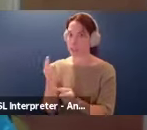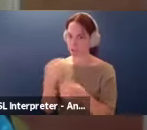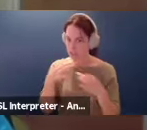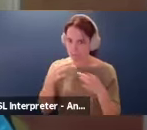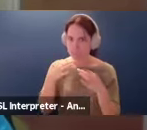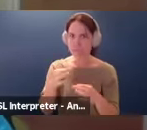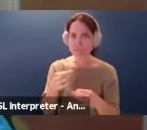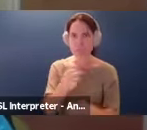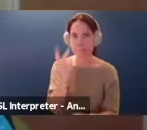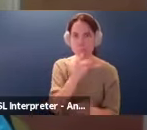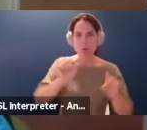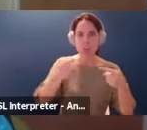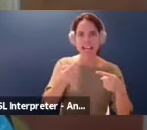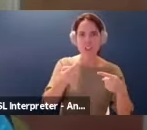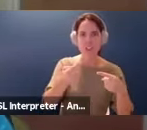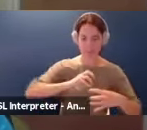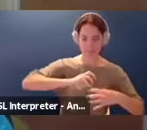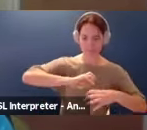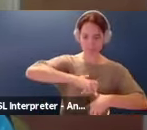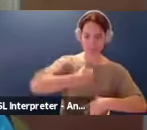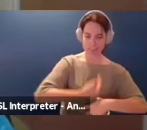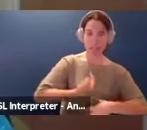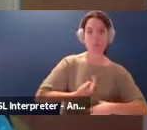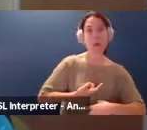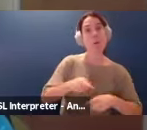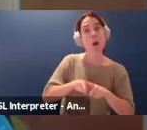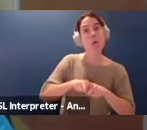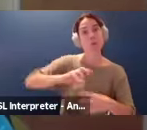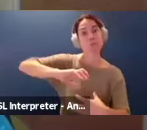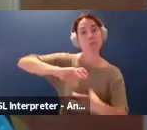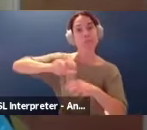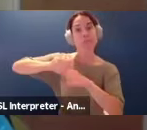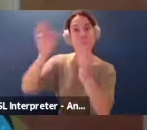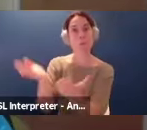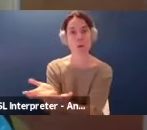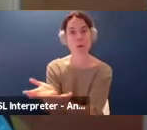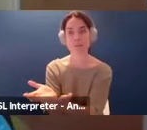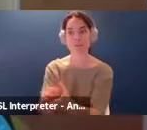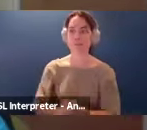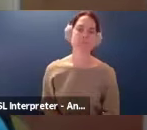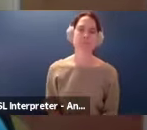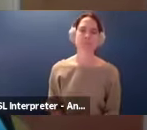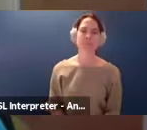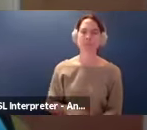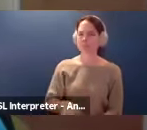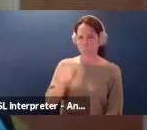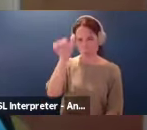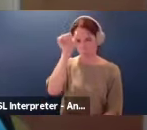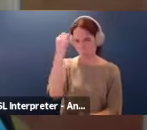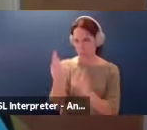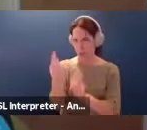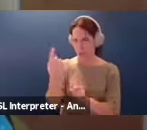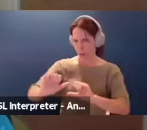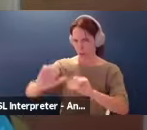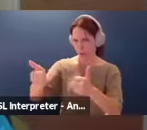self and world and i was in chapter with sarika we go back a long way okay over to